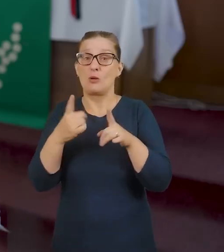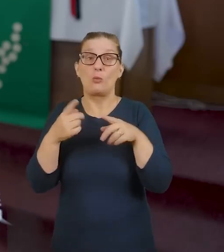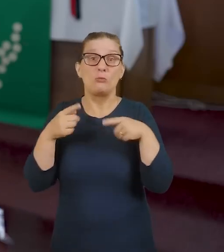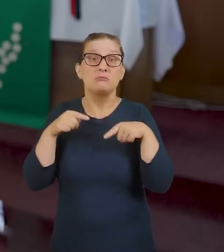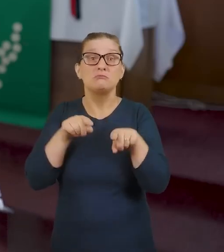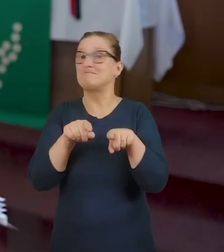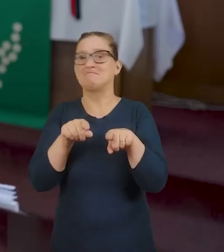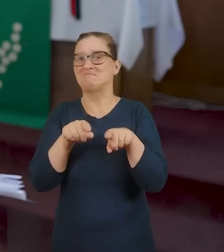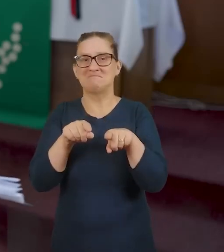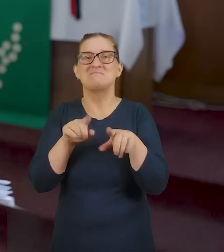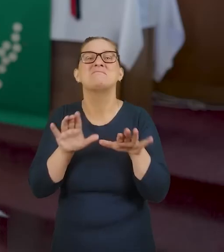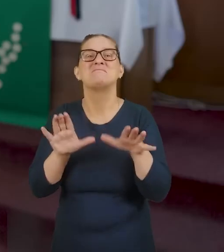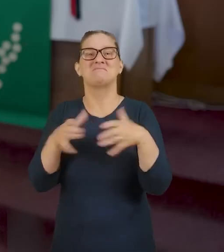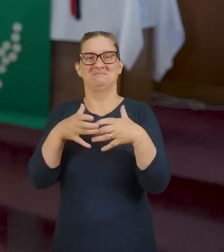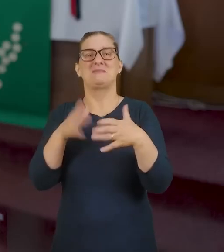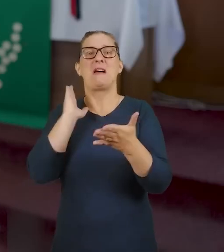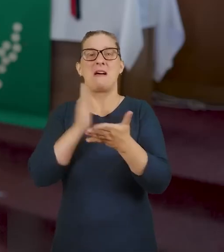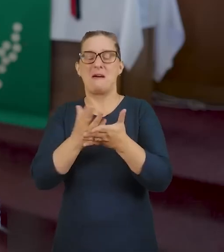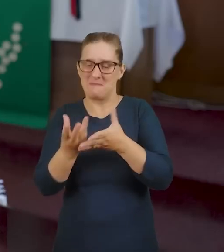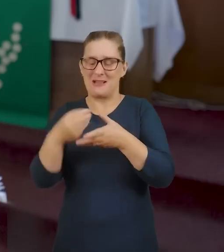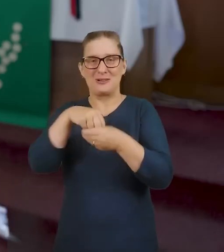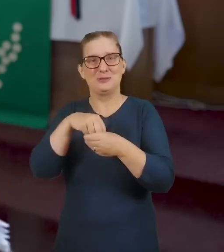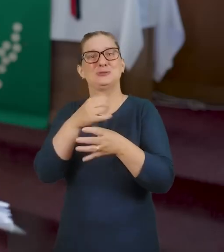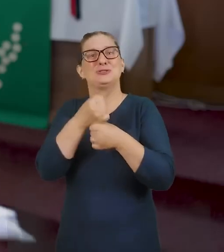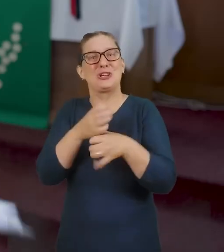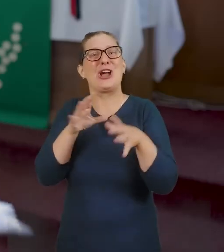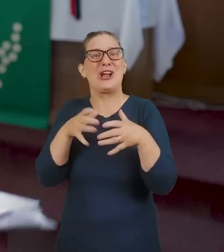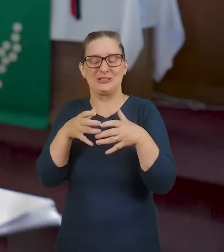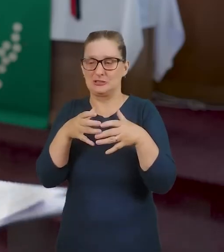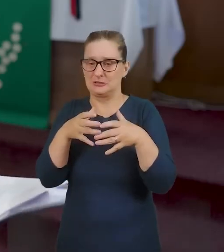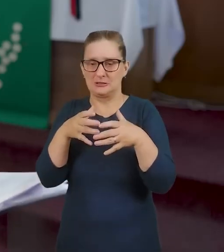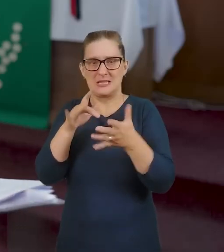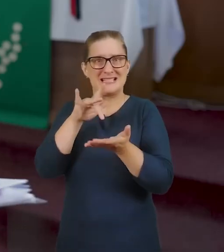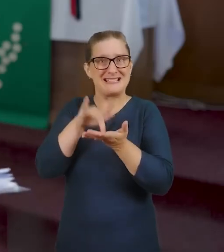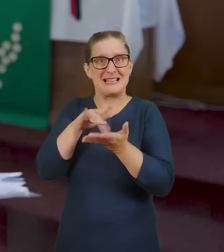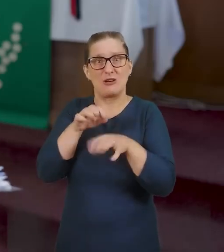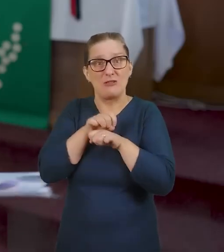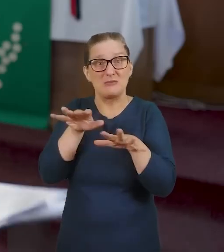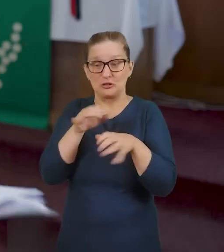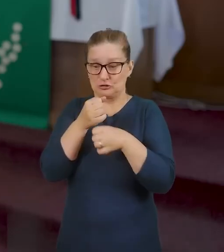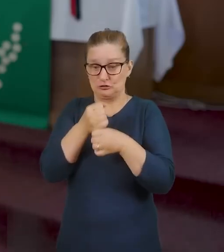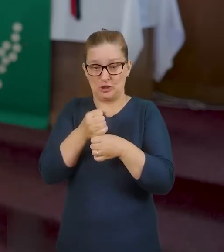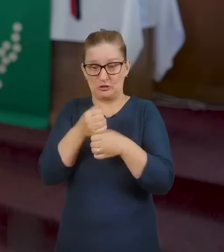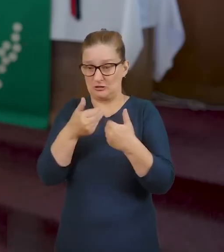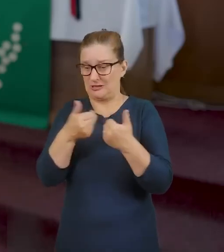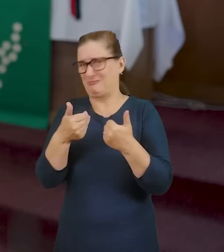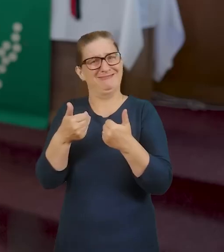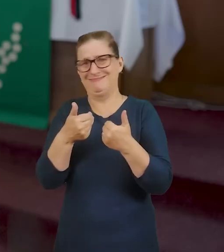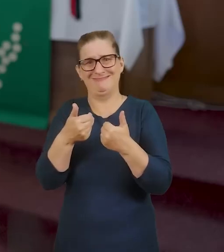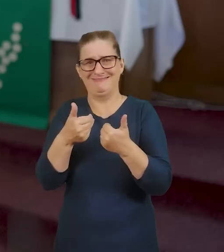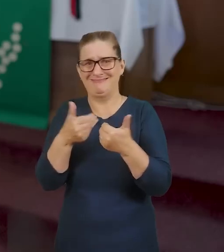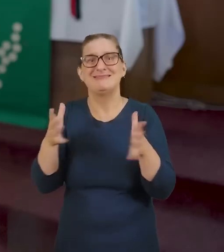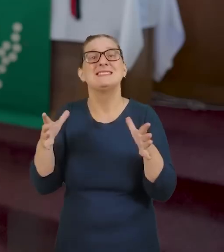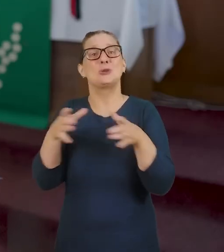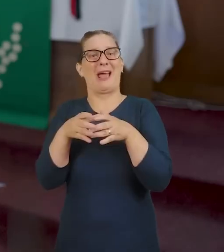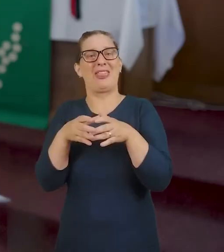the church, it is the church. We go hand in hand. We cannot differentiate between the centre of mission and the